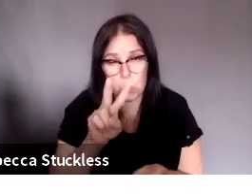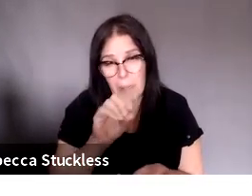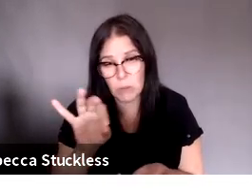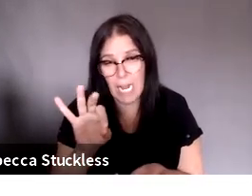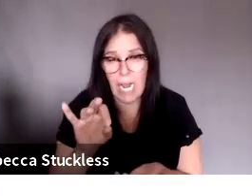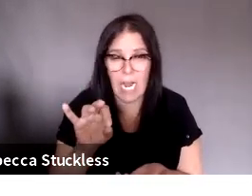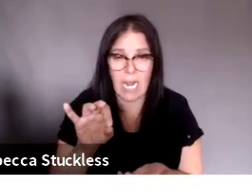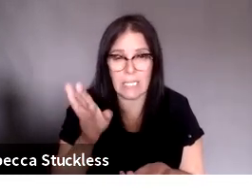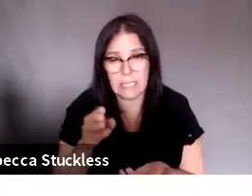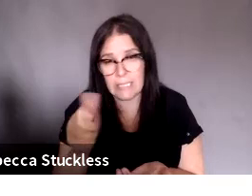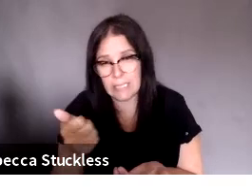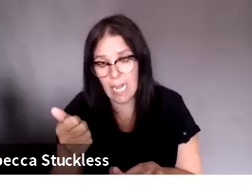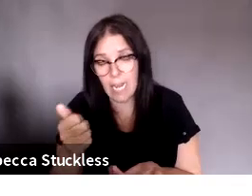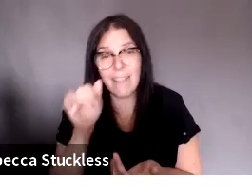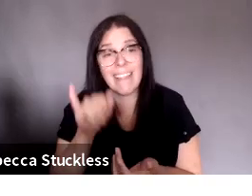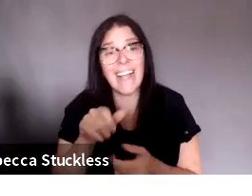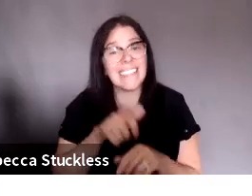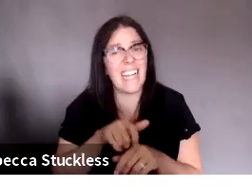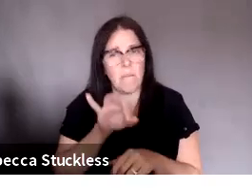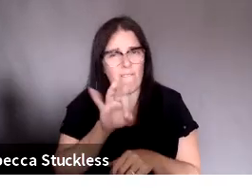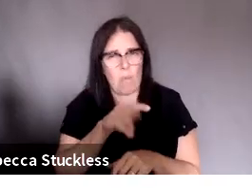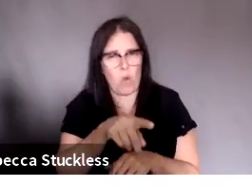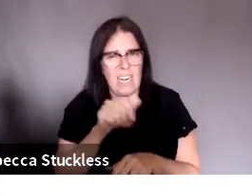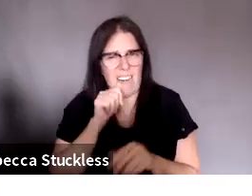yet. And, you know,